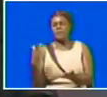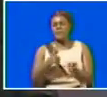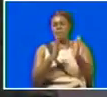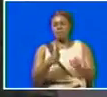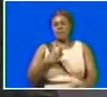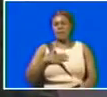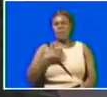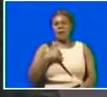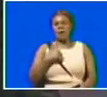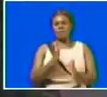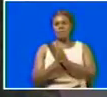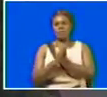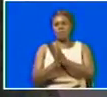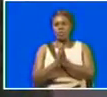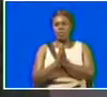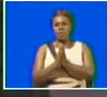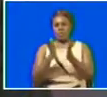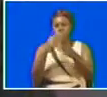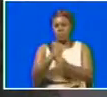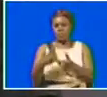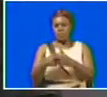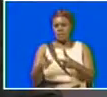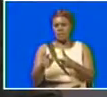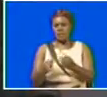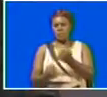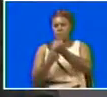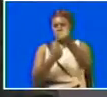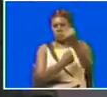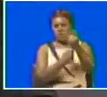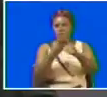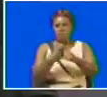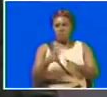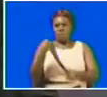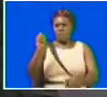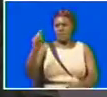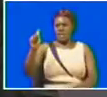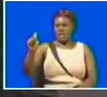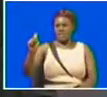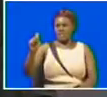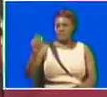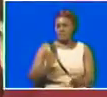Our Itatina has a story of Cutron Industries, which was started through funding from NetFund. Take a look.